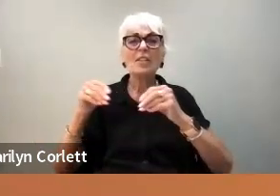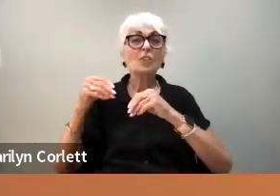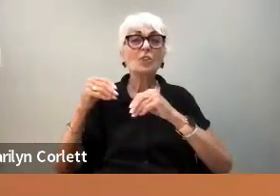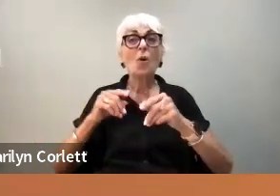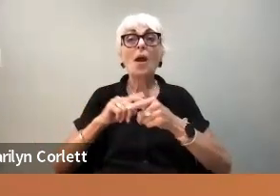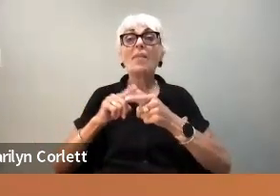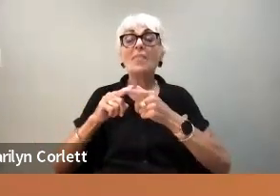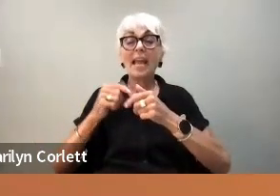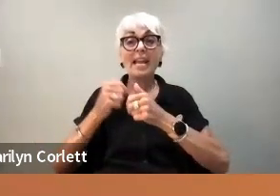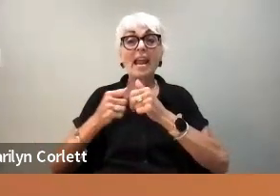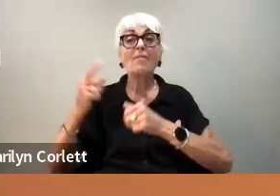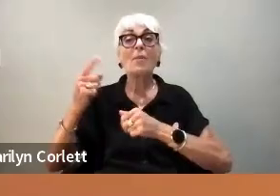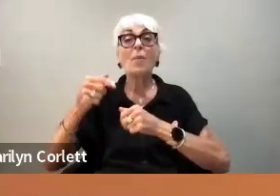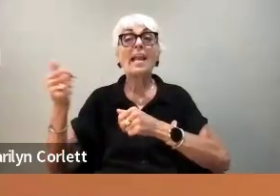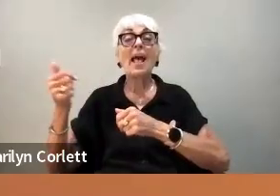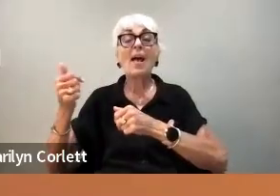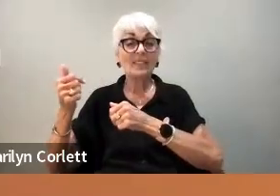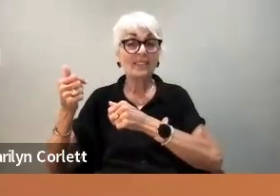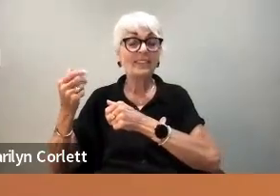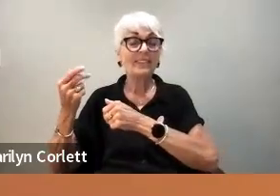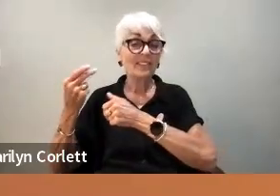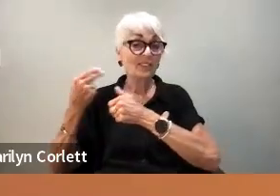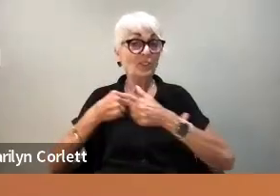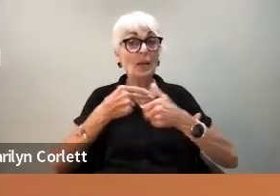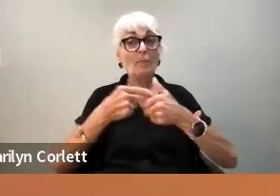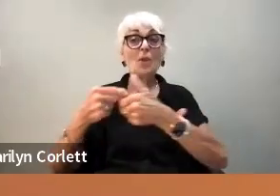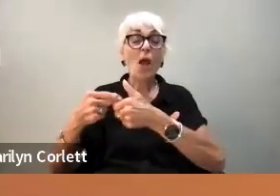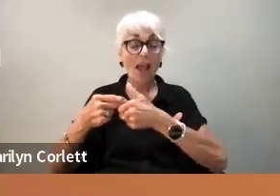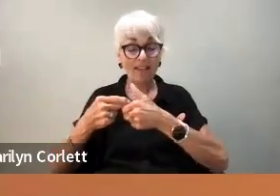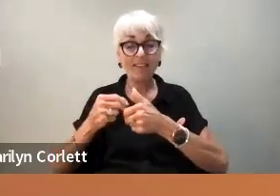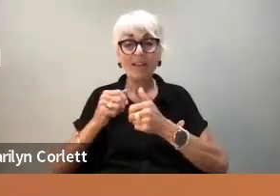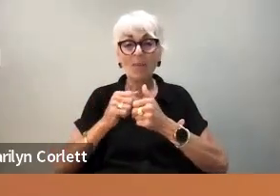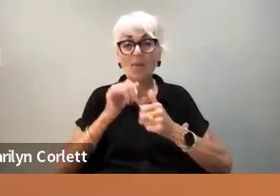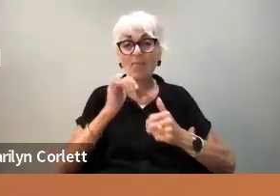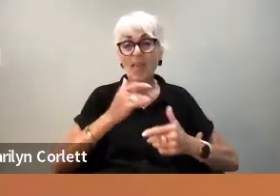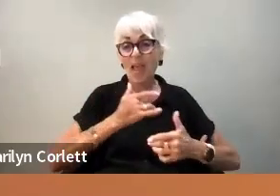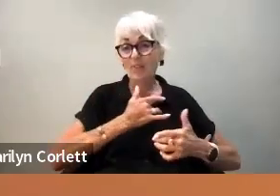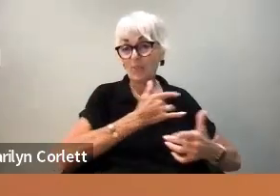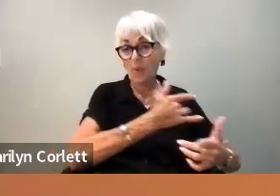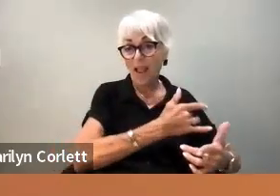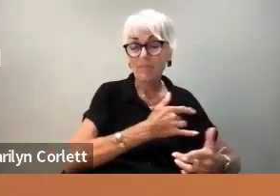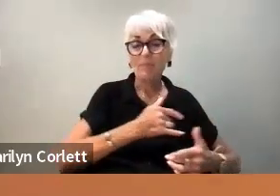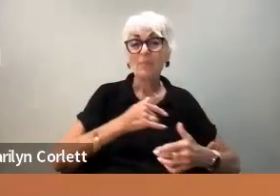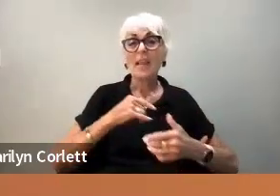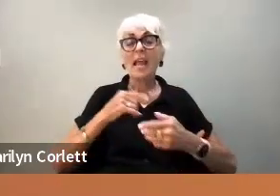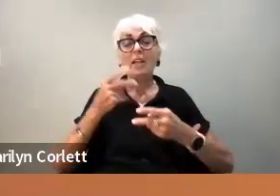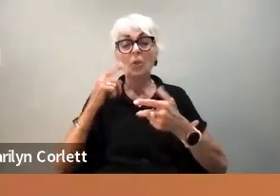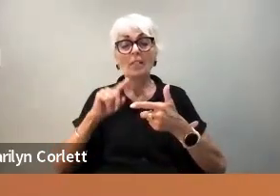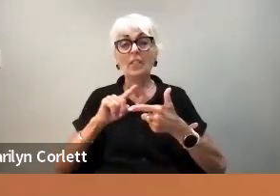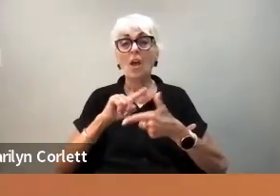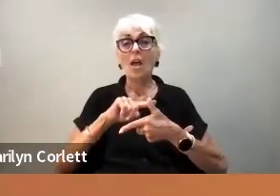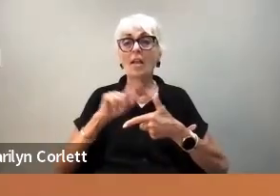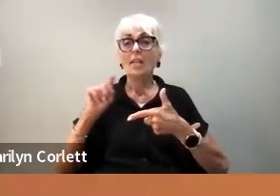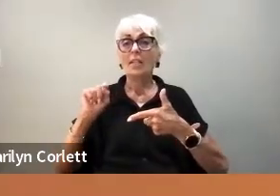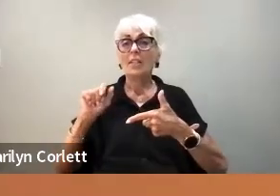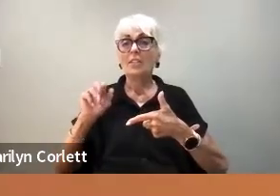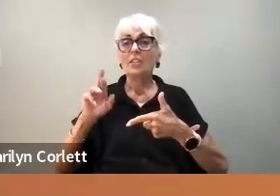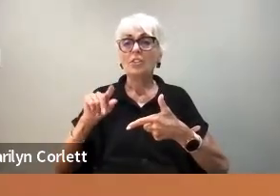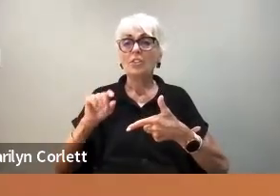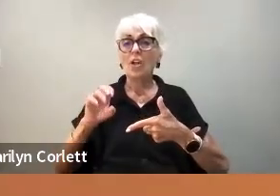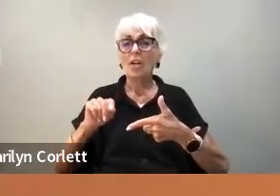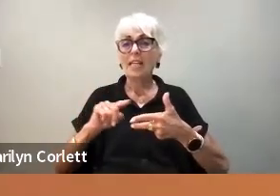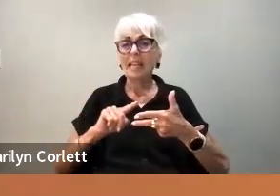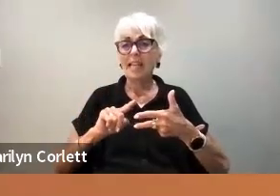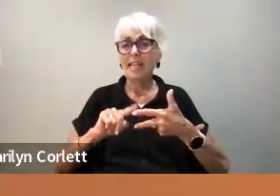of jumped on with that trend. So when I looked this up, I seen that Target, Meyer, um,